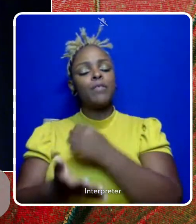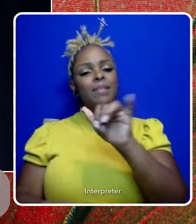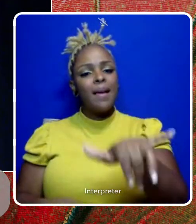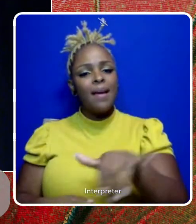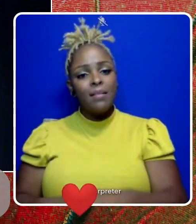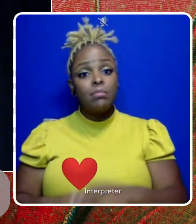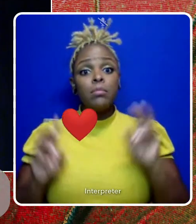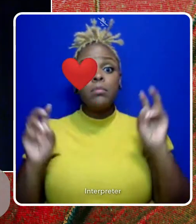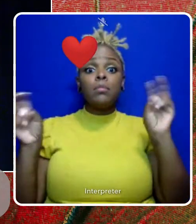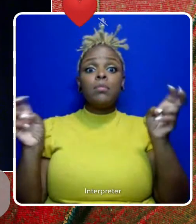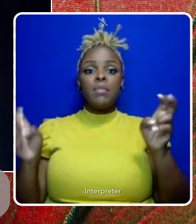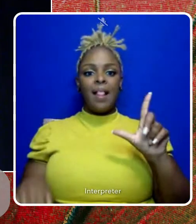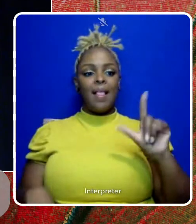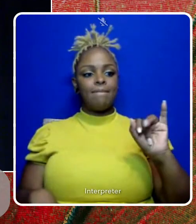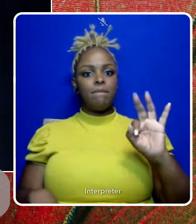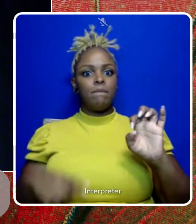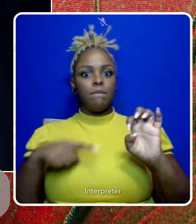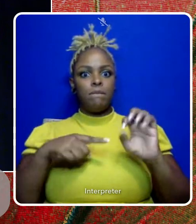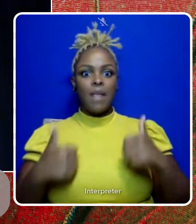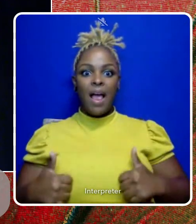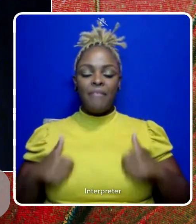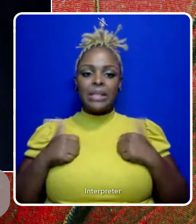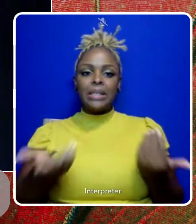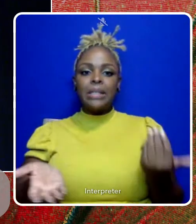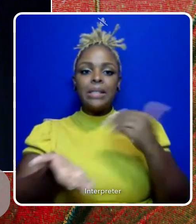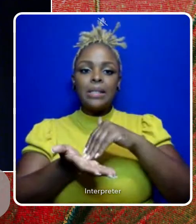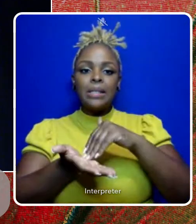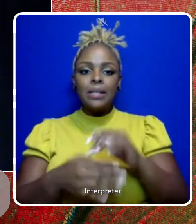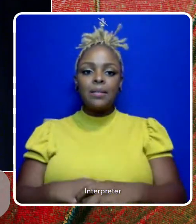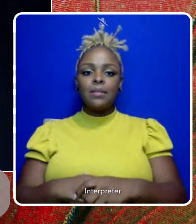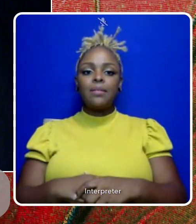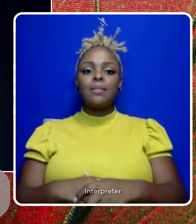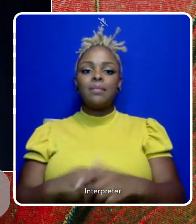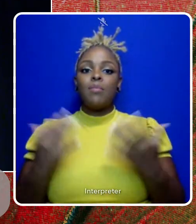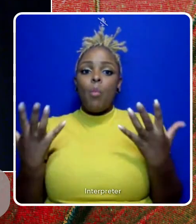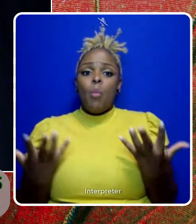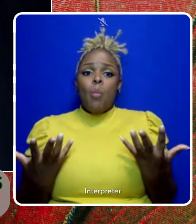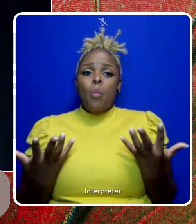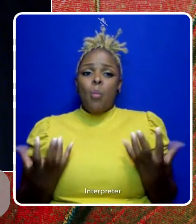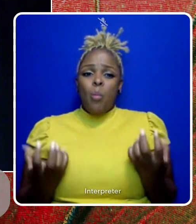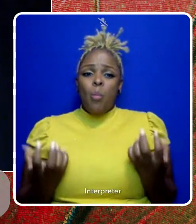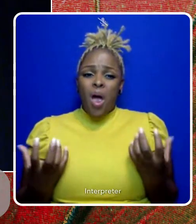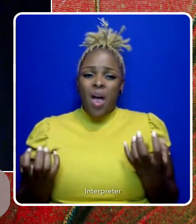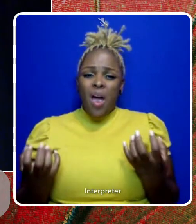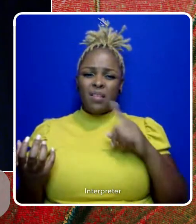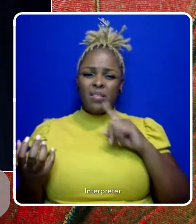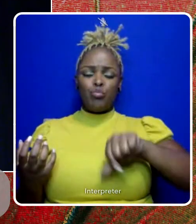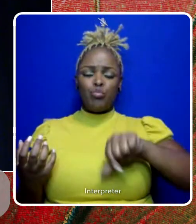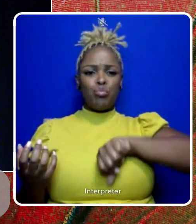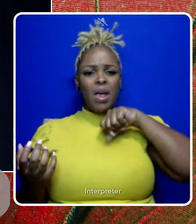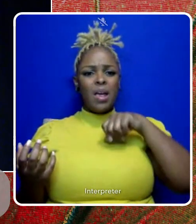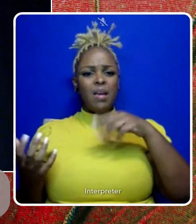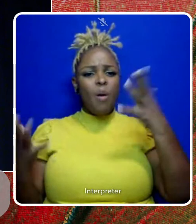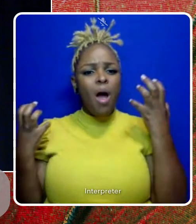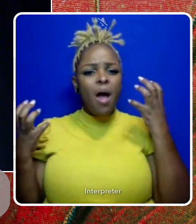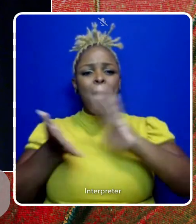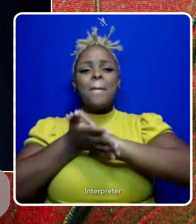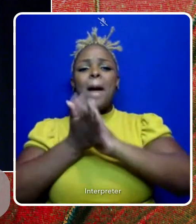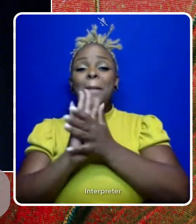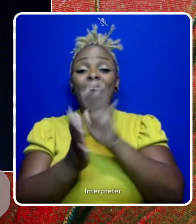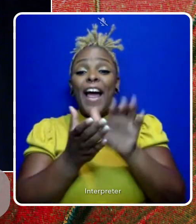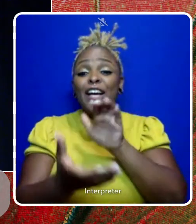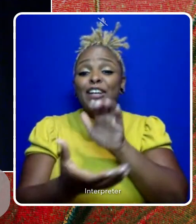proud. Fear being unmarried. Fear your khala's eyes when you don't finish your plate. Sadness